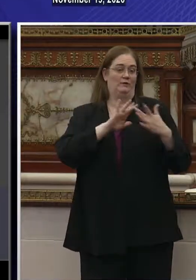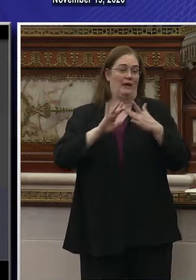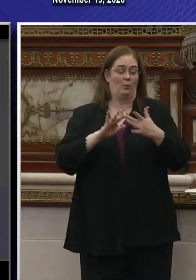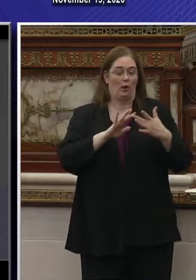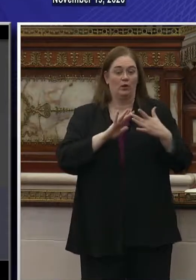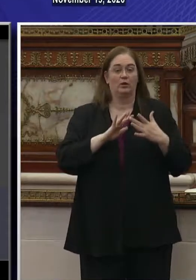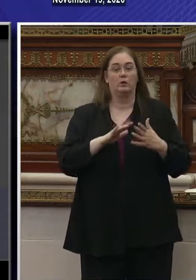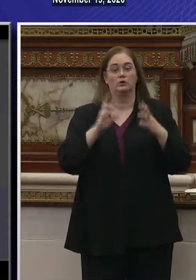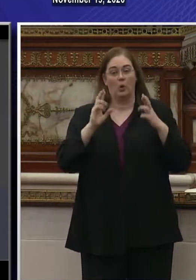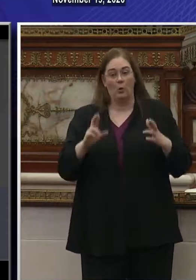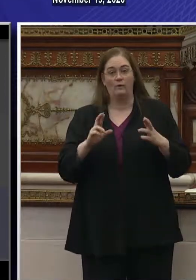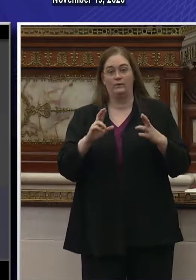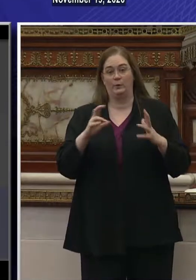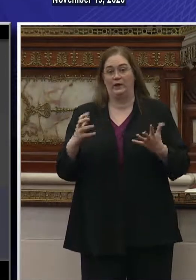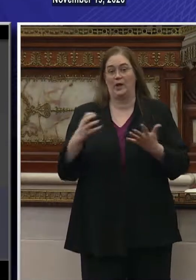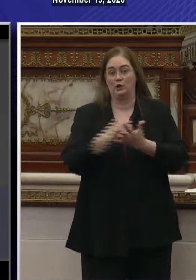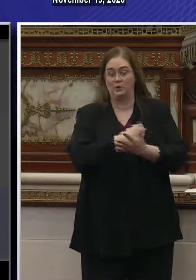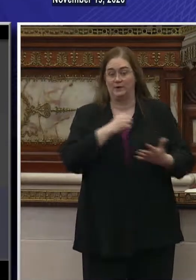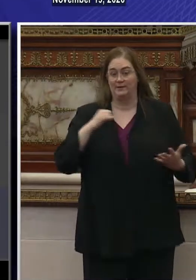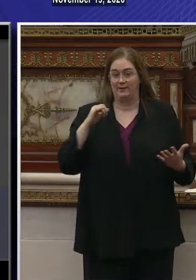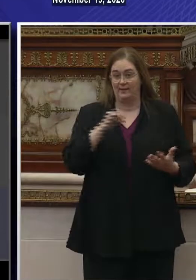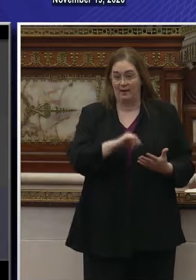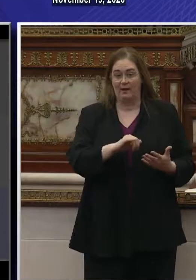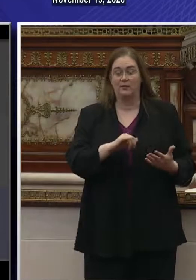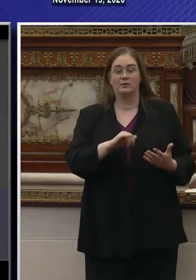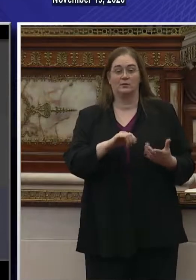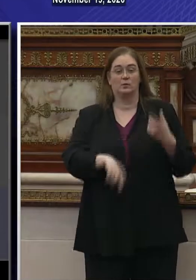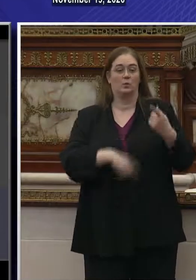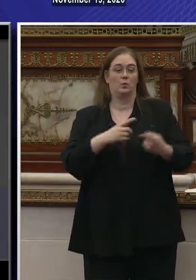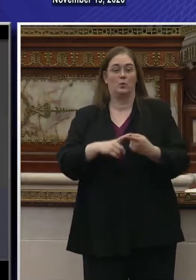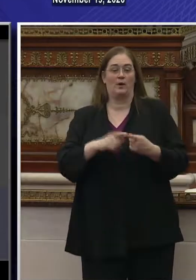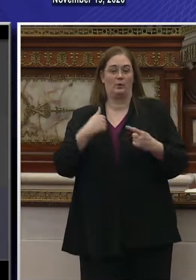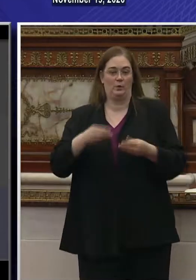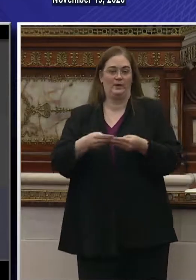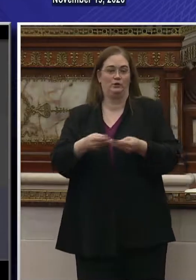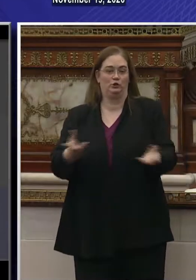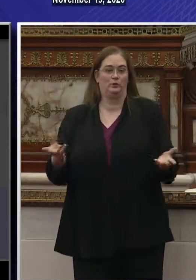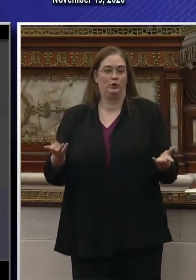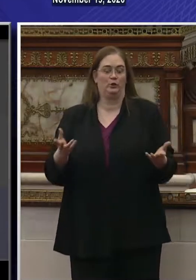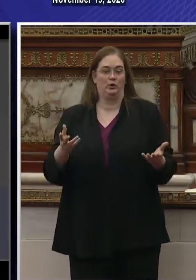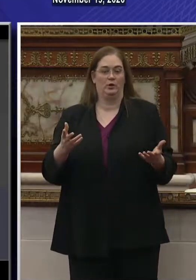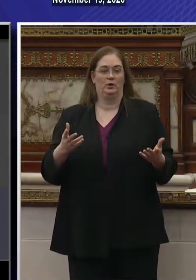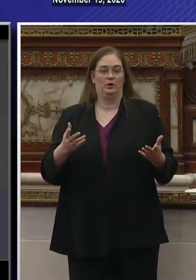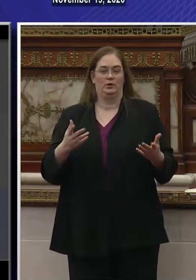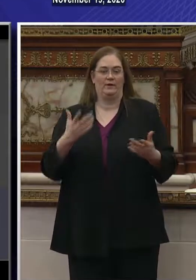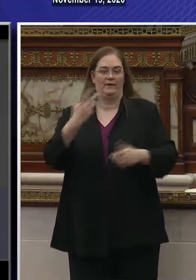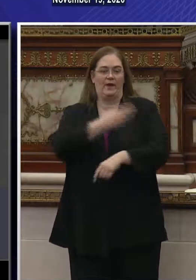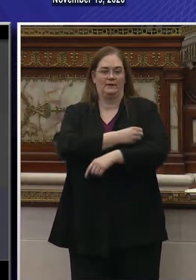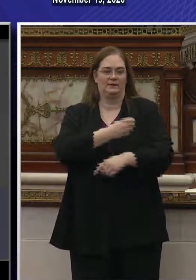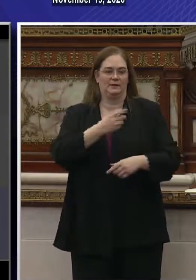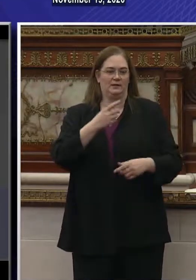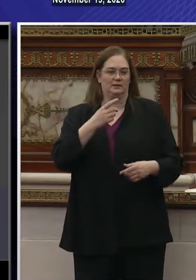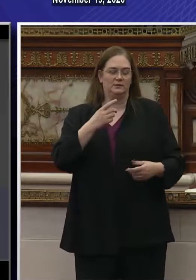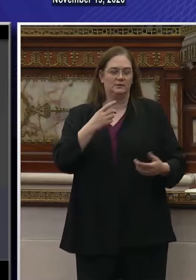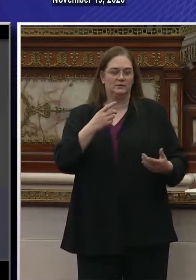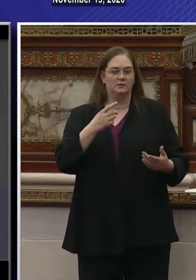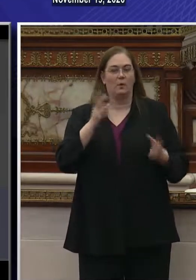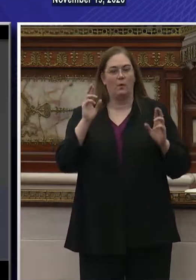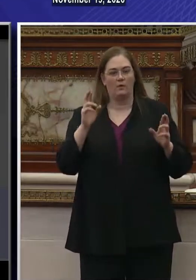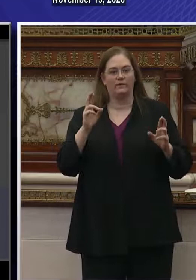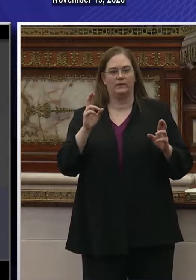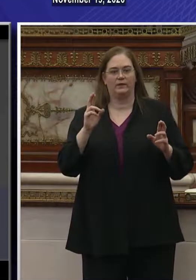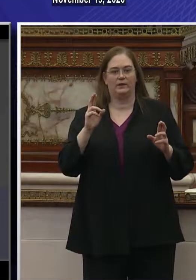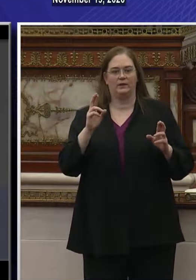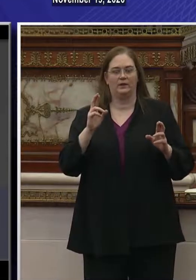hopefully which will be utilized when we distribute and administer, the vaccines. Hopefully